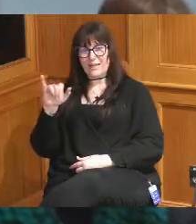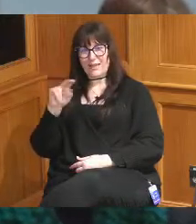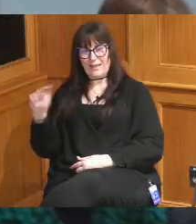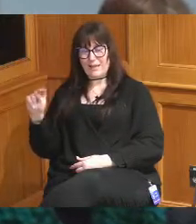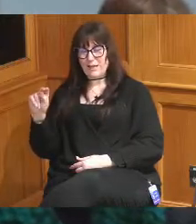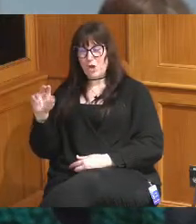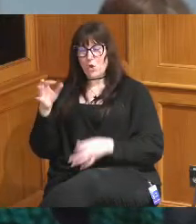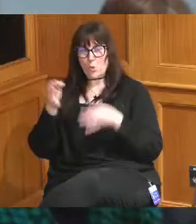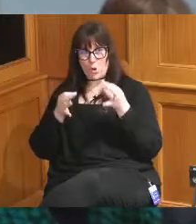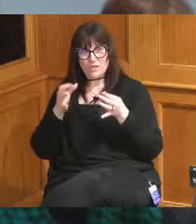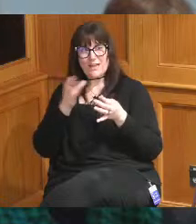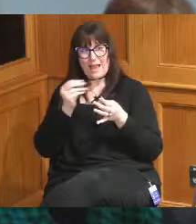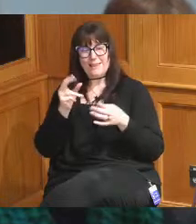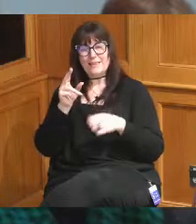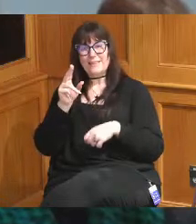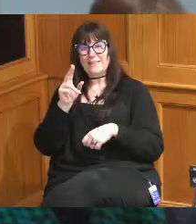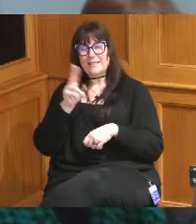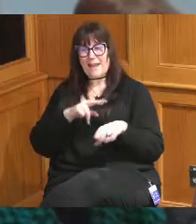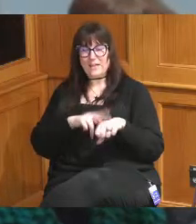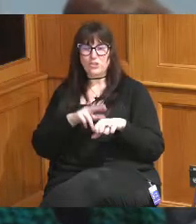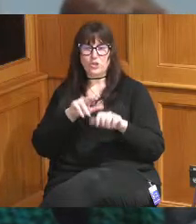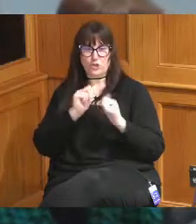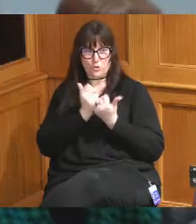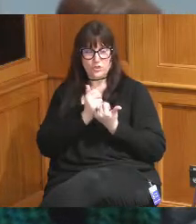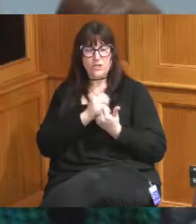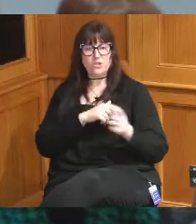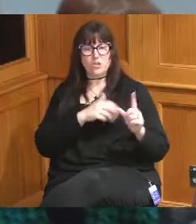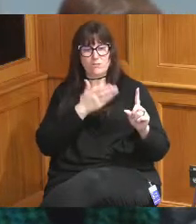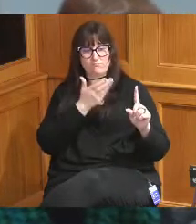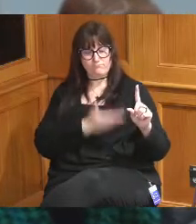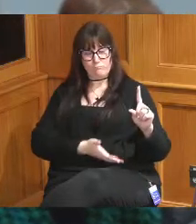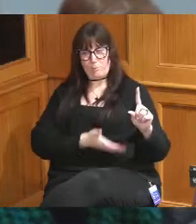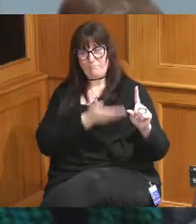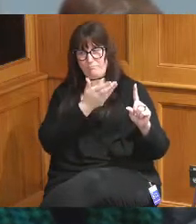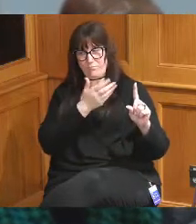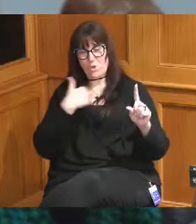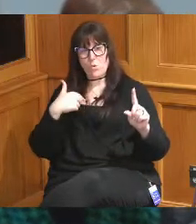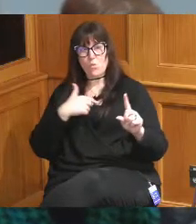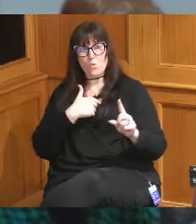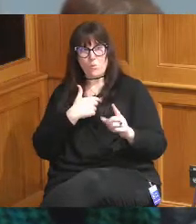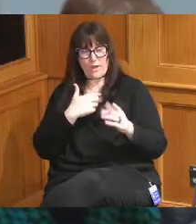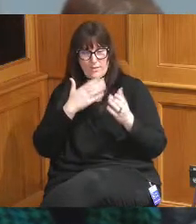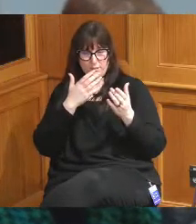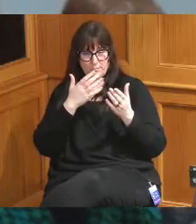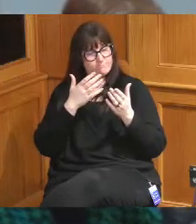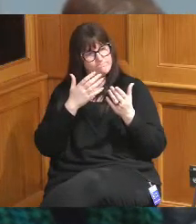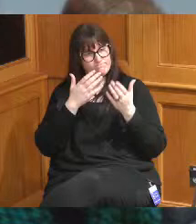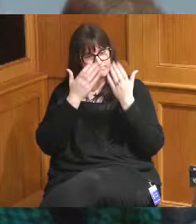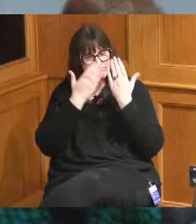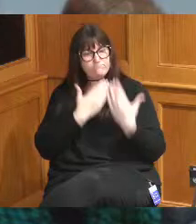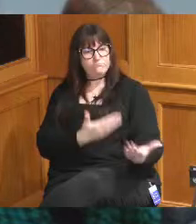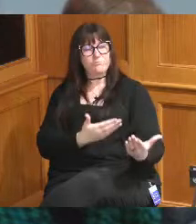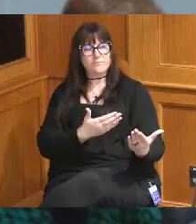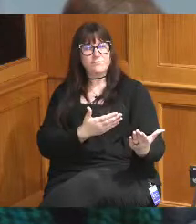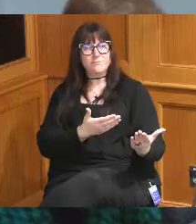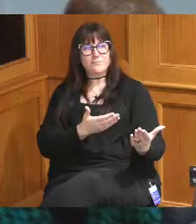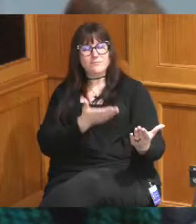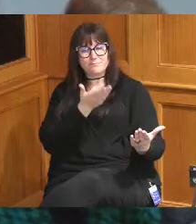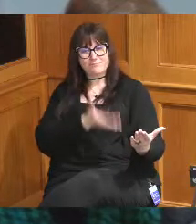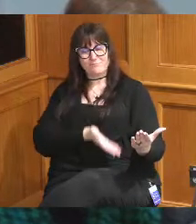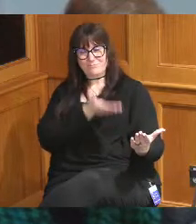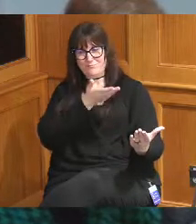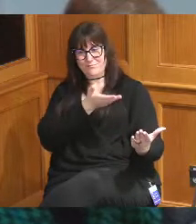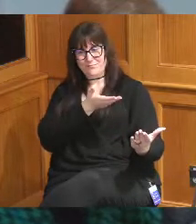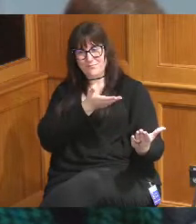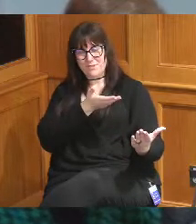Association. Therefore, be it proclaimed that Hamilton County Commissioners extend their deepest appreciation to Judge Nicole L.